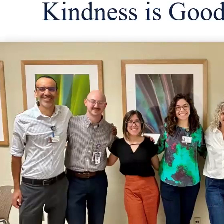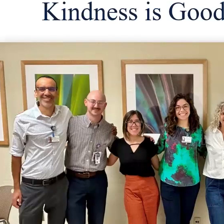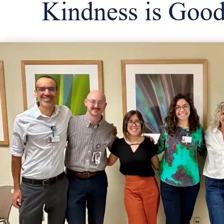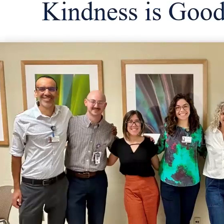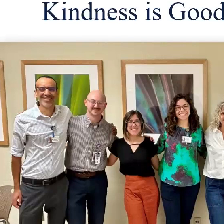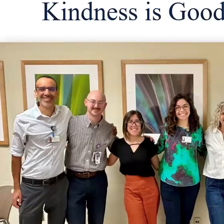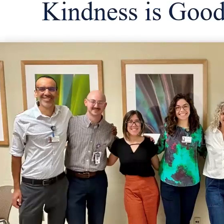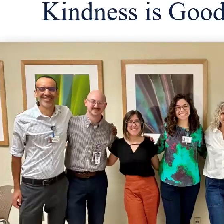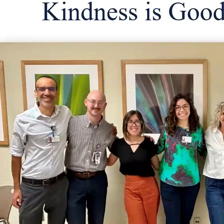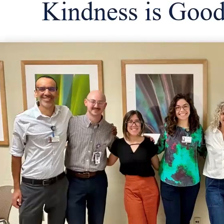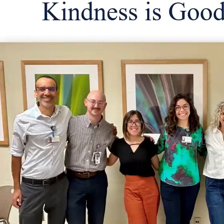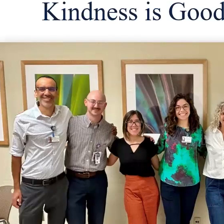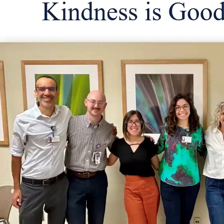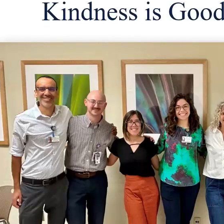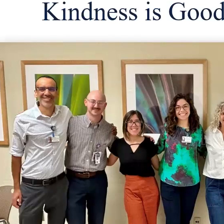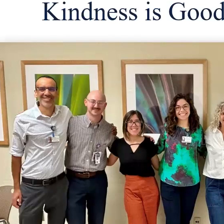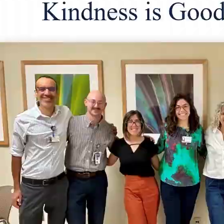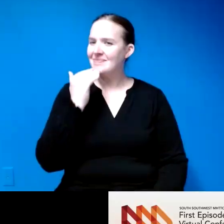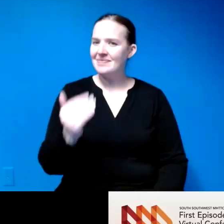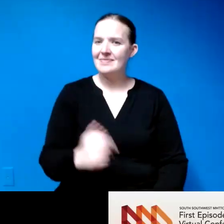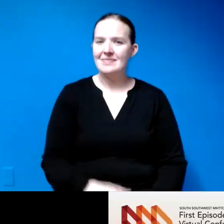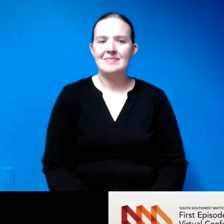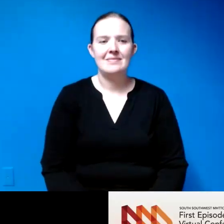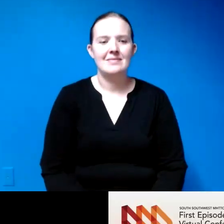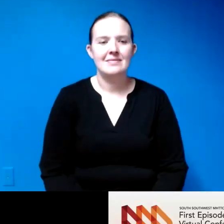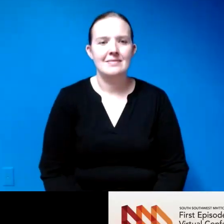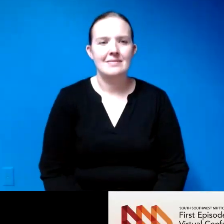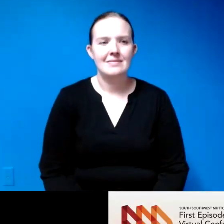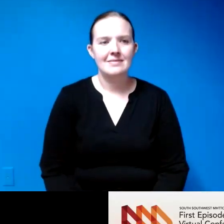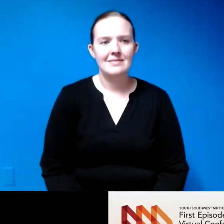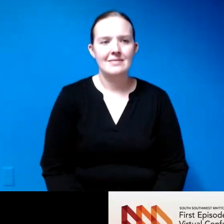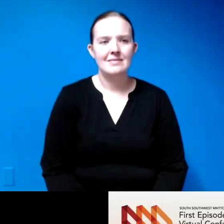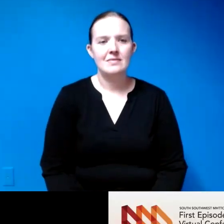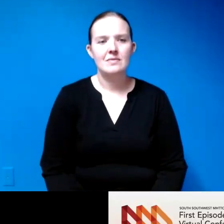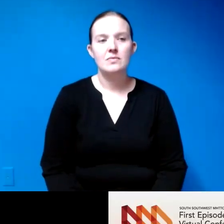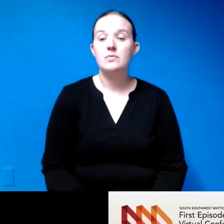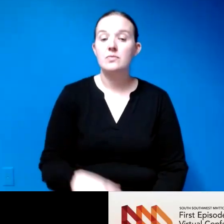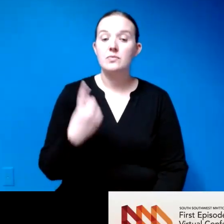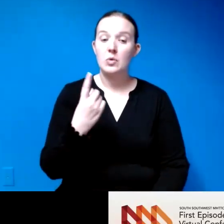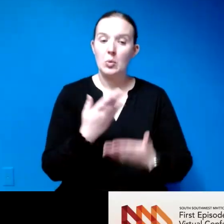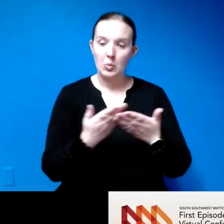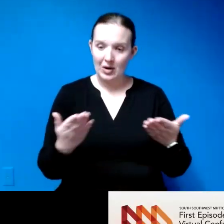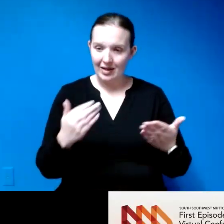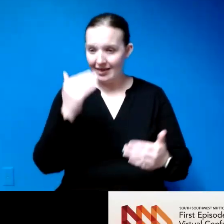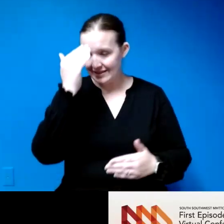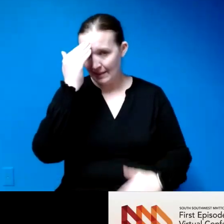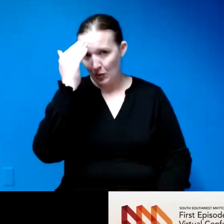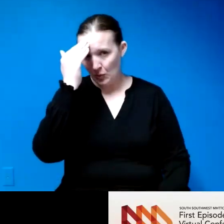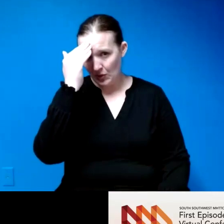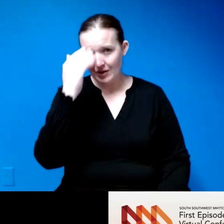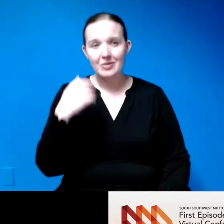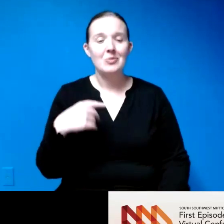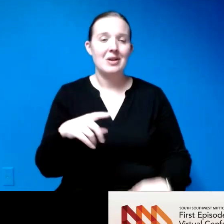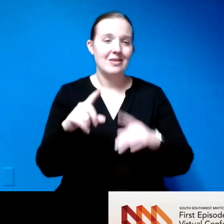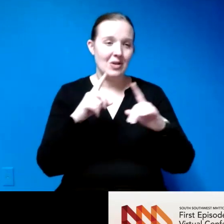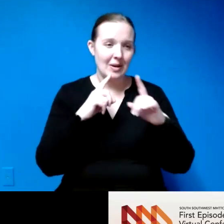experiences? Thank you, Sam. And one of the things that I'm very aware about it when I talk about it, Molly,